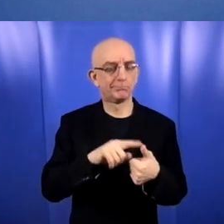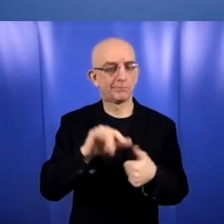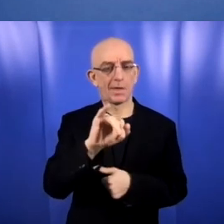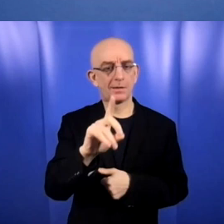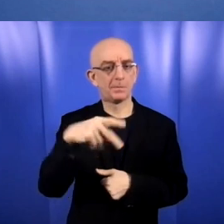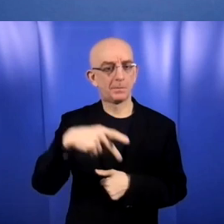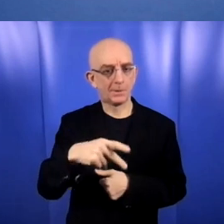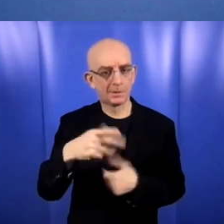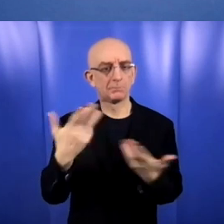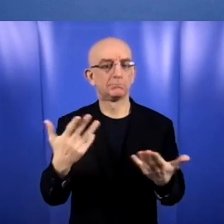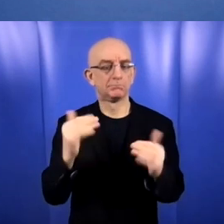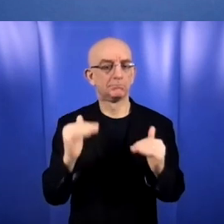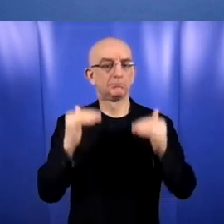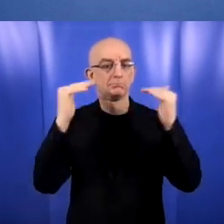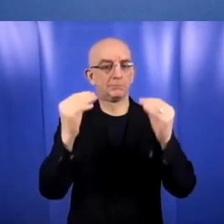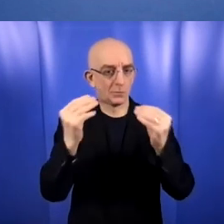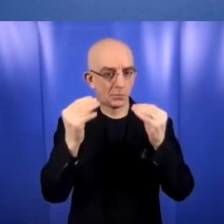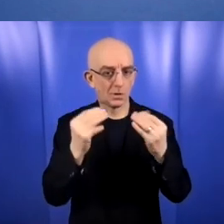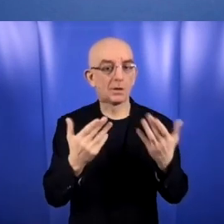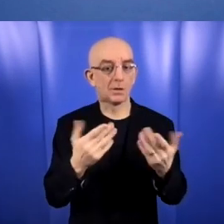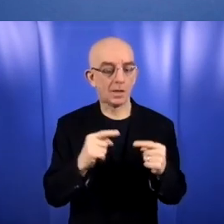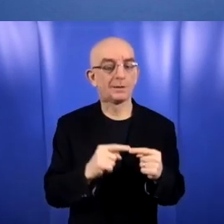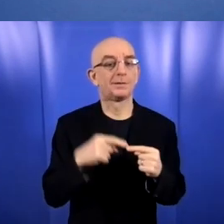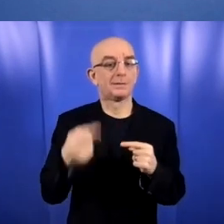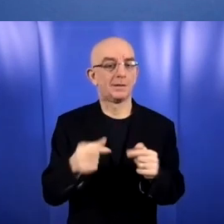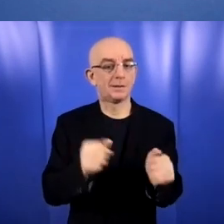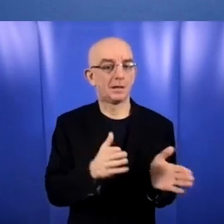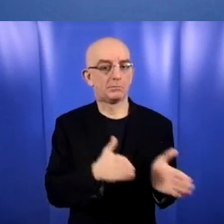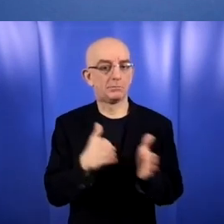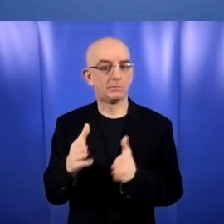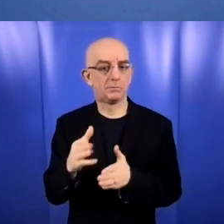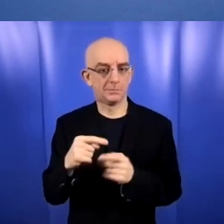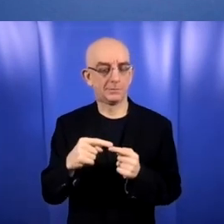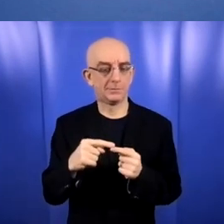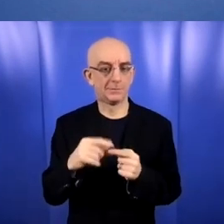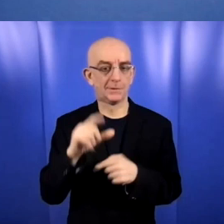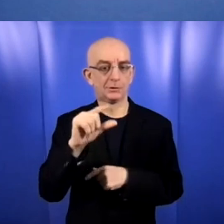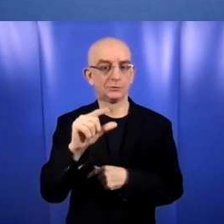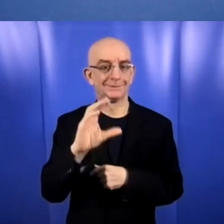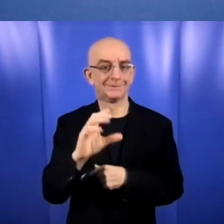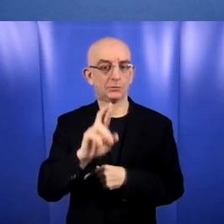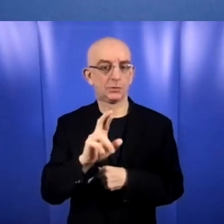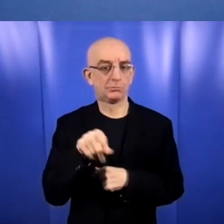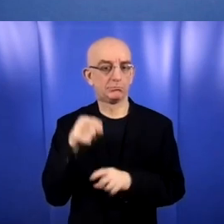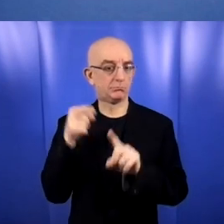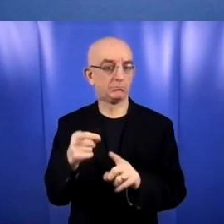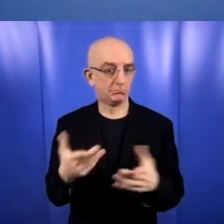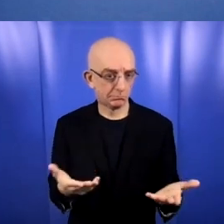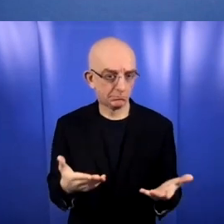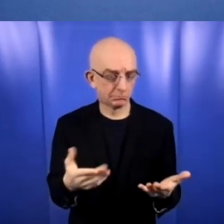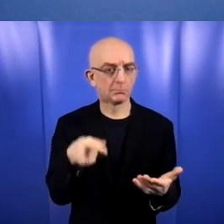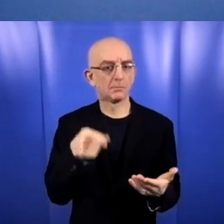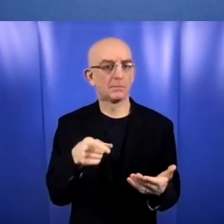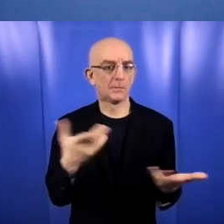You're on mute, I'm afraid. I apologize, 2020 still continues into 2021. I was on mute.